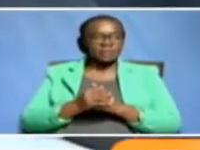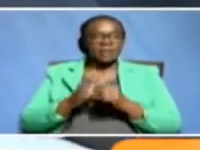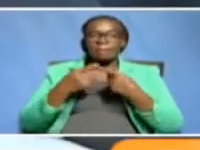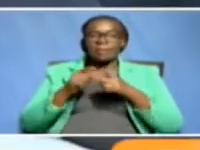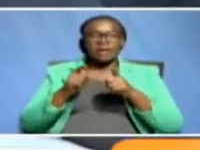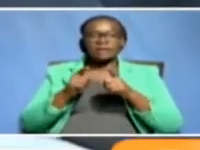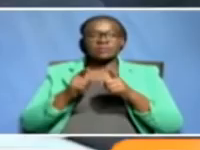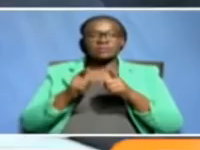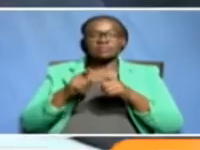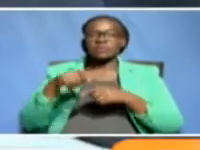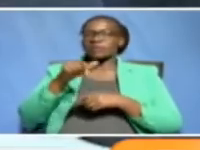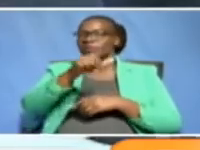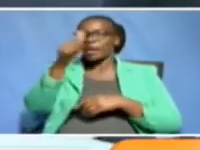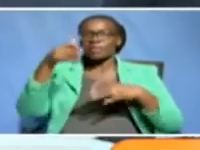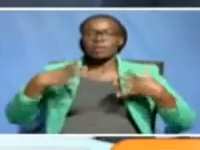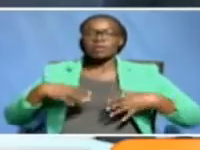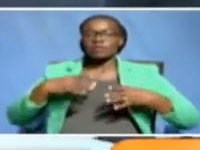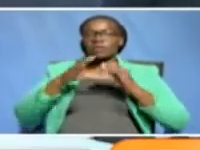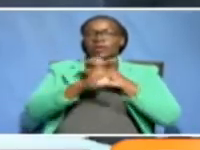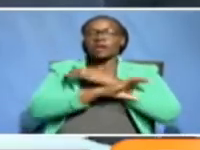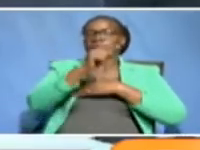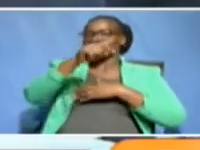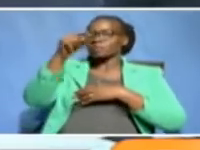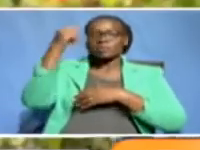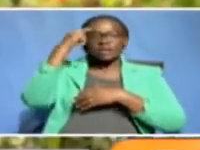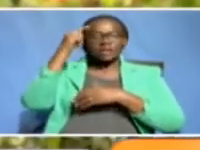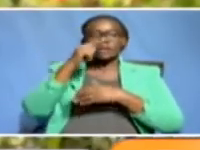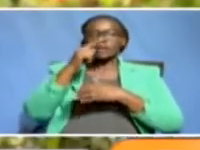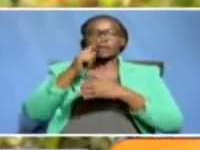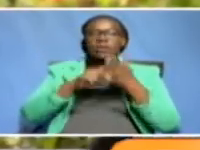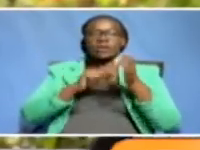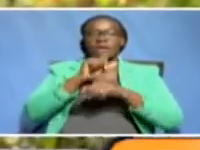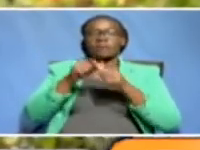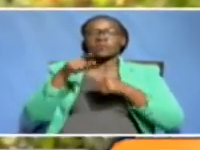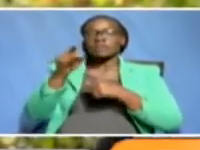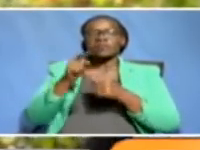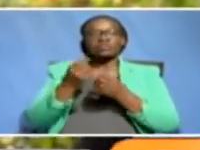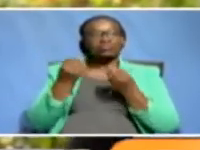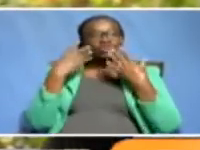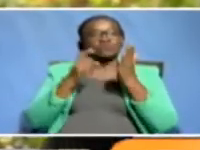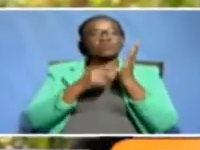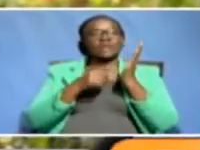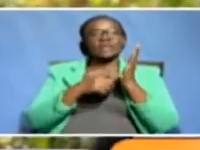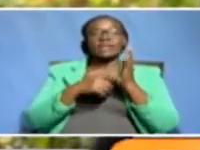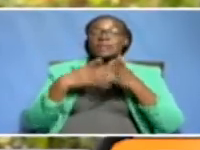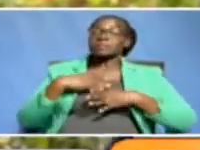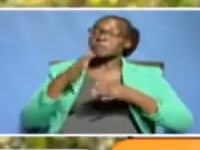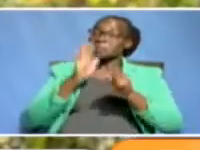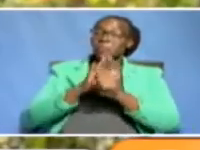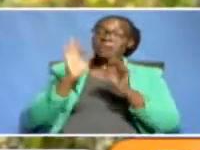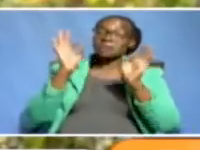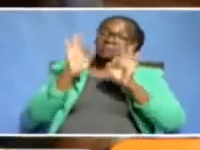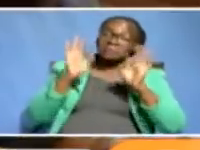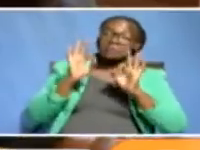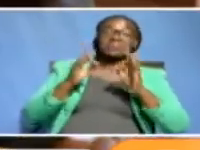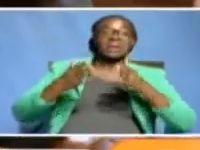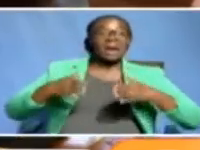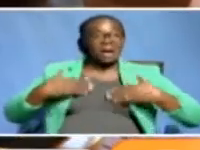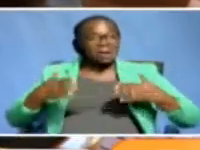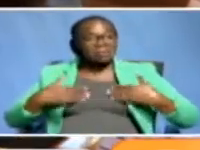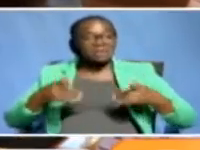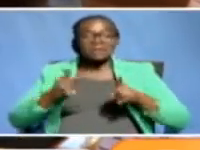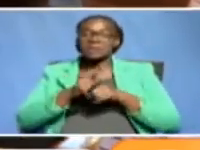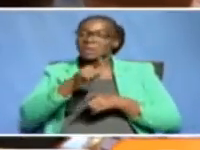his counterparts from other countries think of his mastery of Swahili? Wao wameshangaa, alafu wamefurahi,